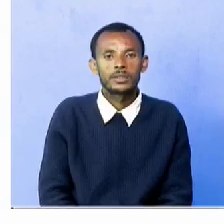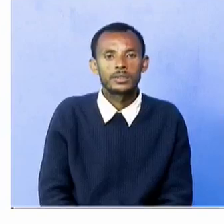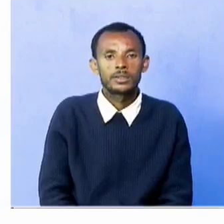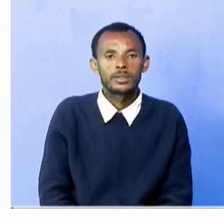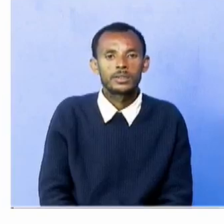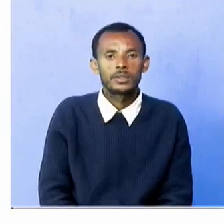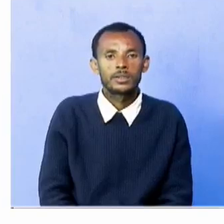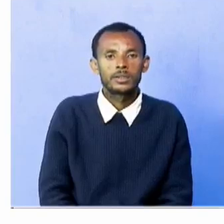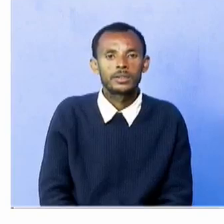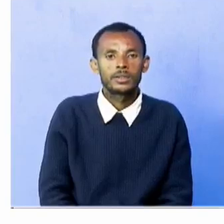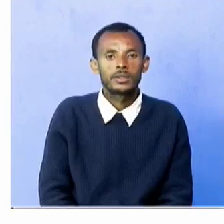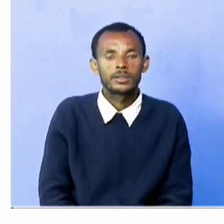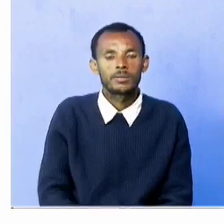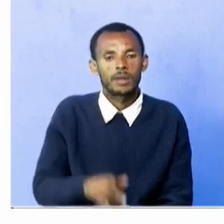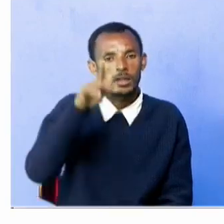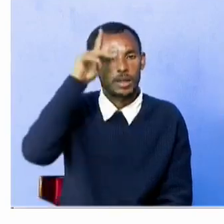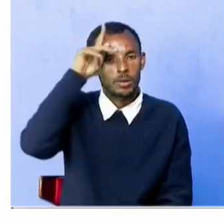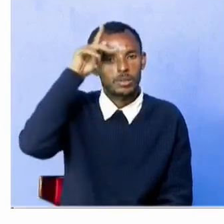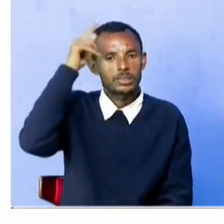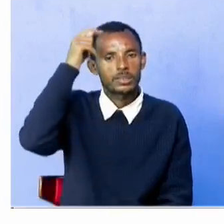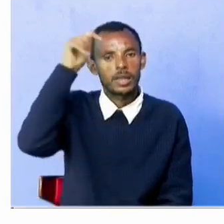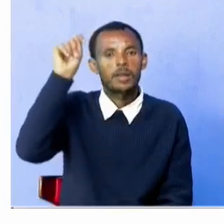theorem.